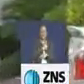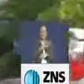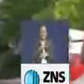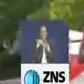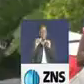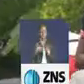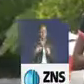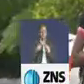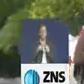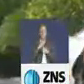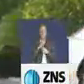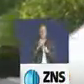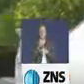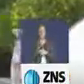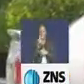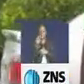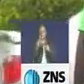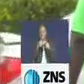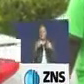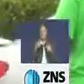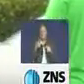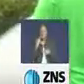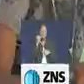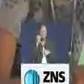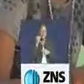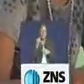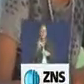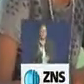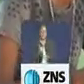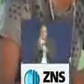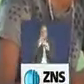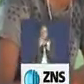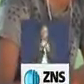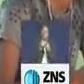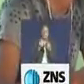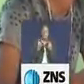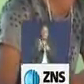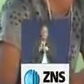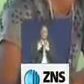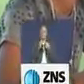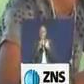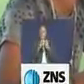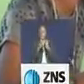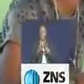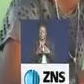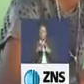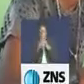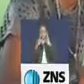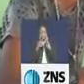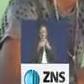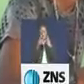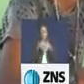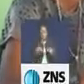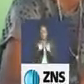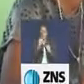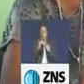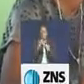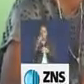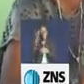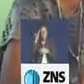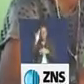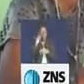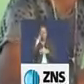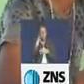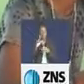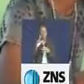languages, Myatt assisted the team as an interpreter. This is very, very important. If you don't know the exchange rate, you'll get